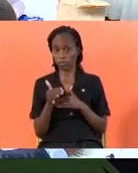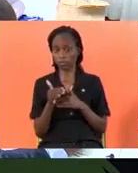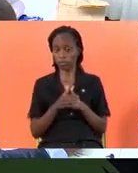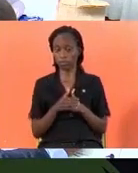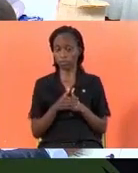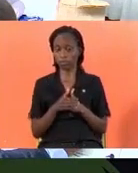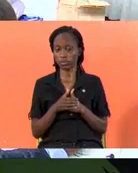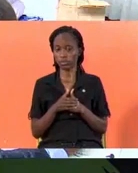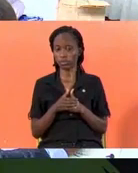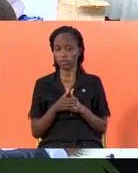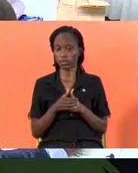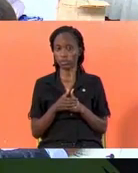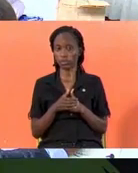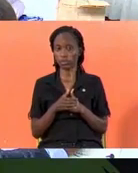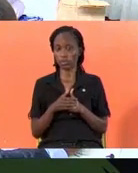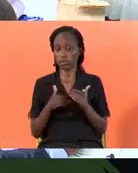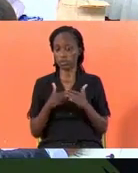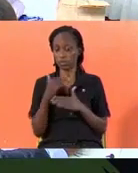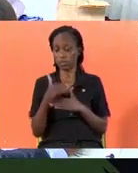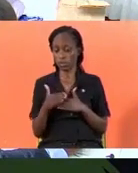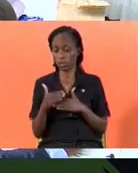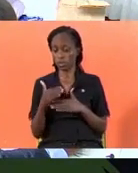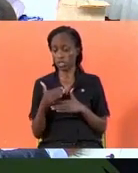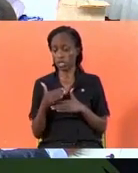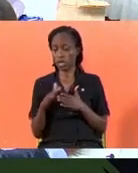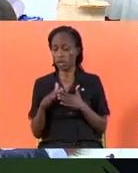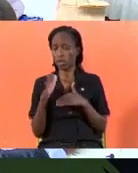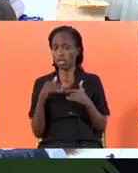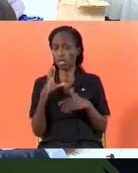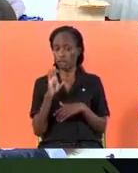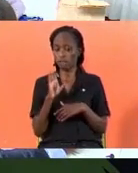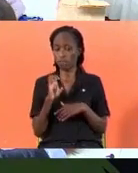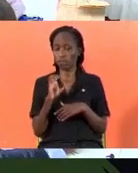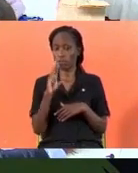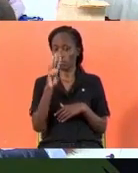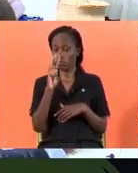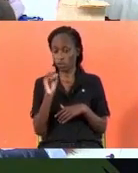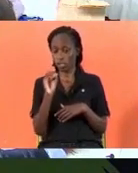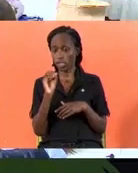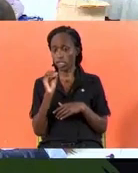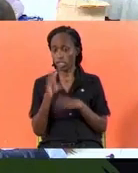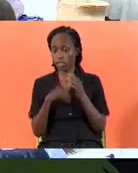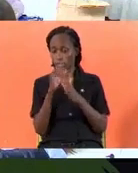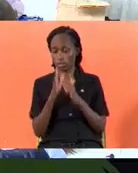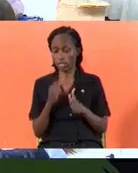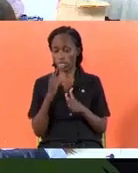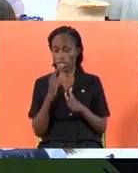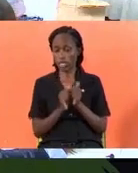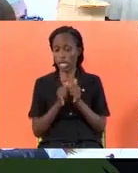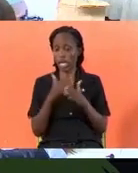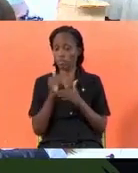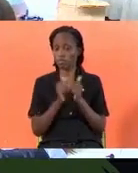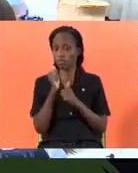Because once we have a group of more than 40 journalists, I've asked that between 15 days from now, that Ajudeka